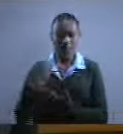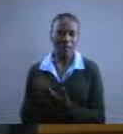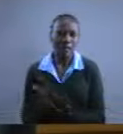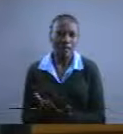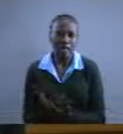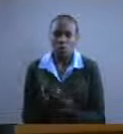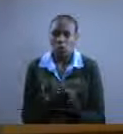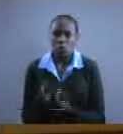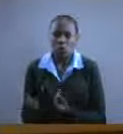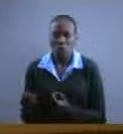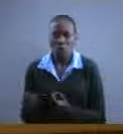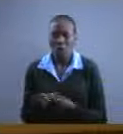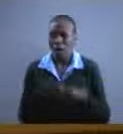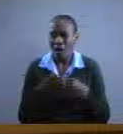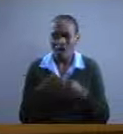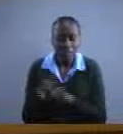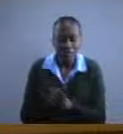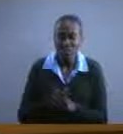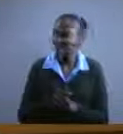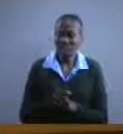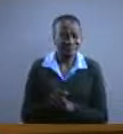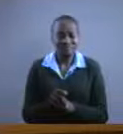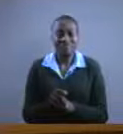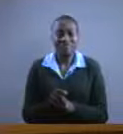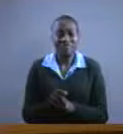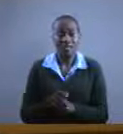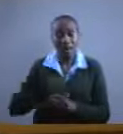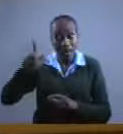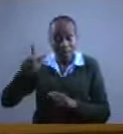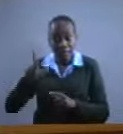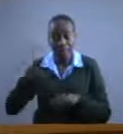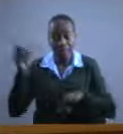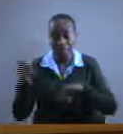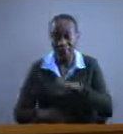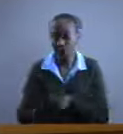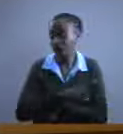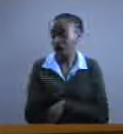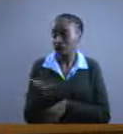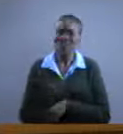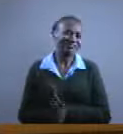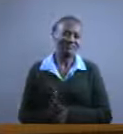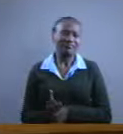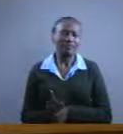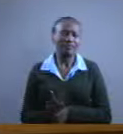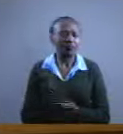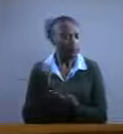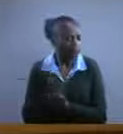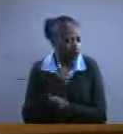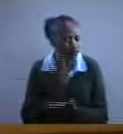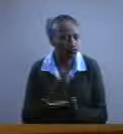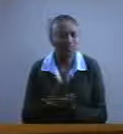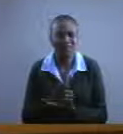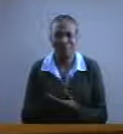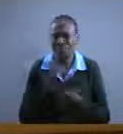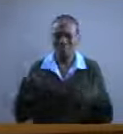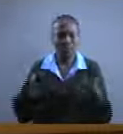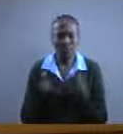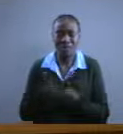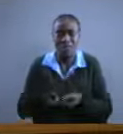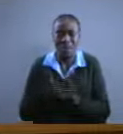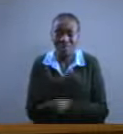in a seriously careless way and not be held liable for their actions. Surely we cannot have regulators behaving in such a